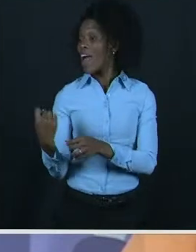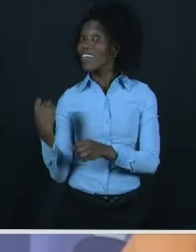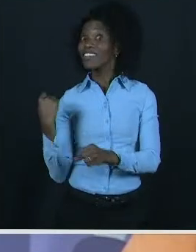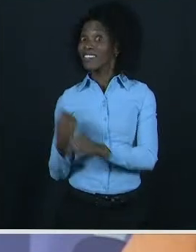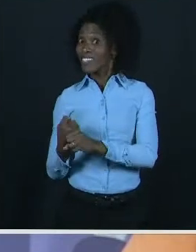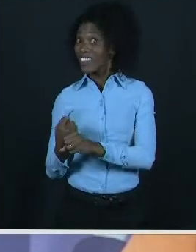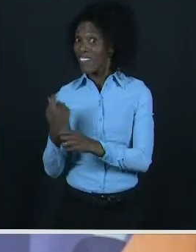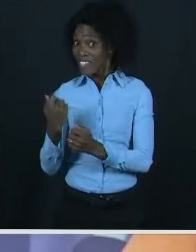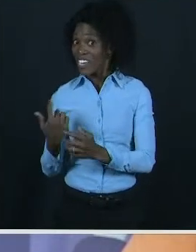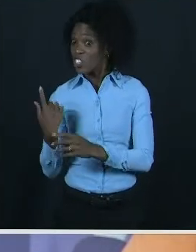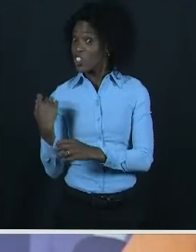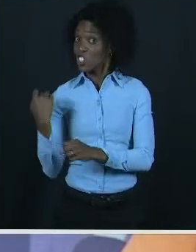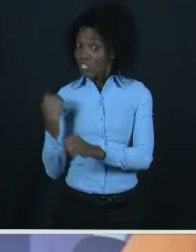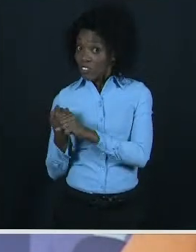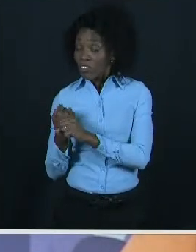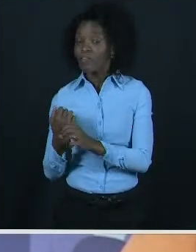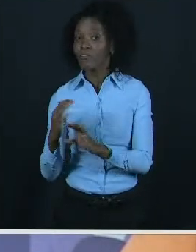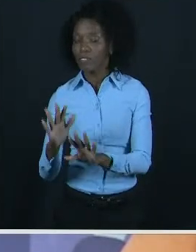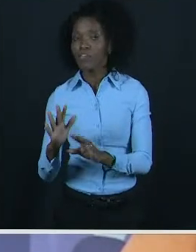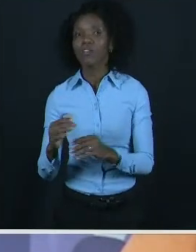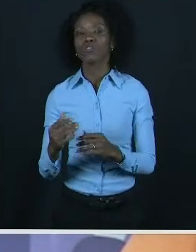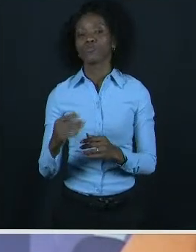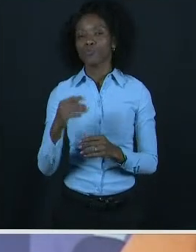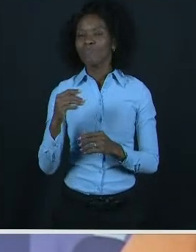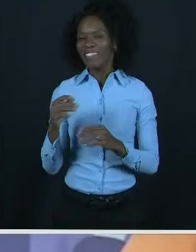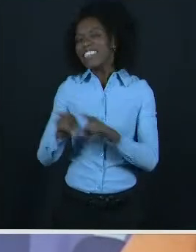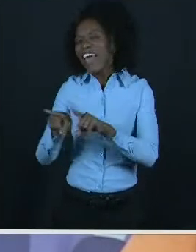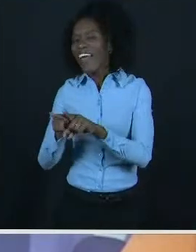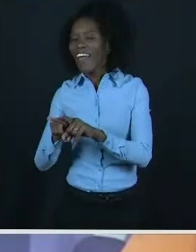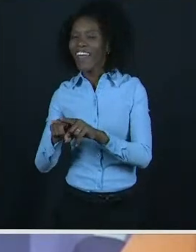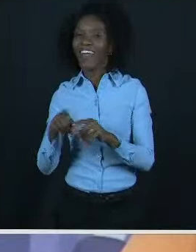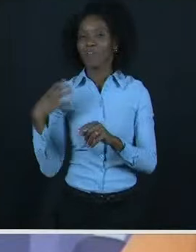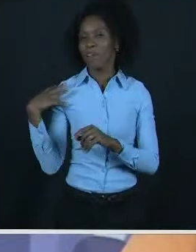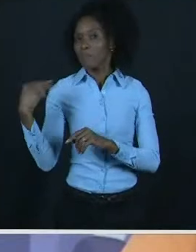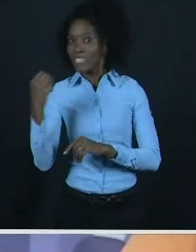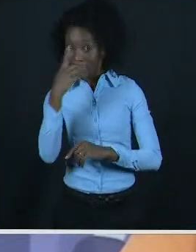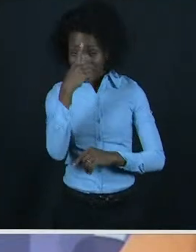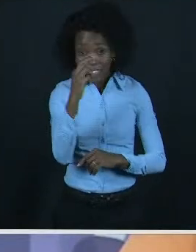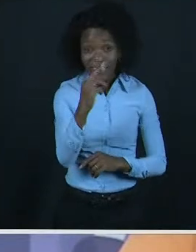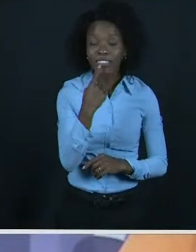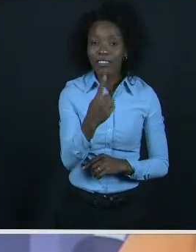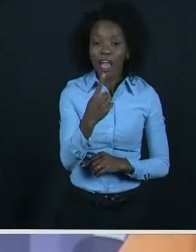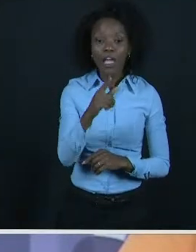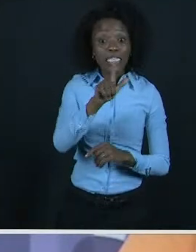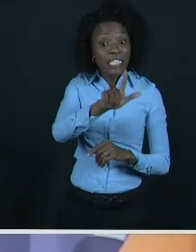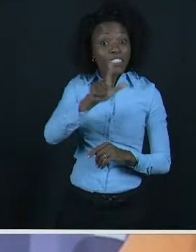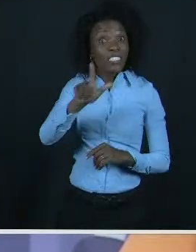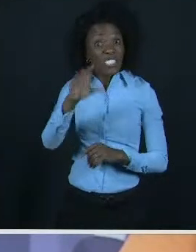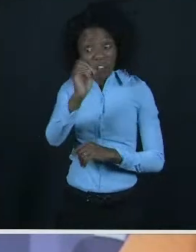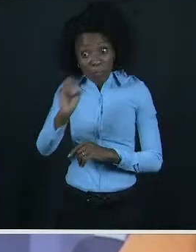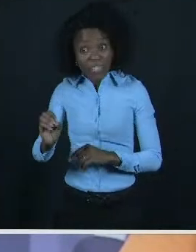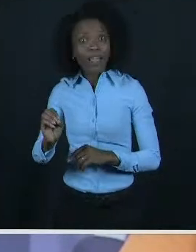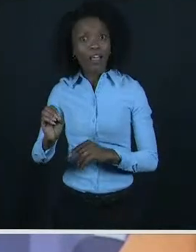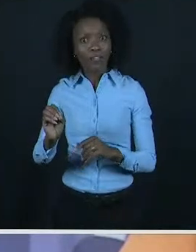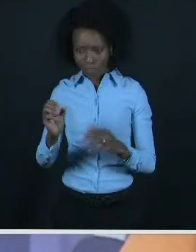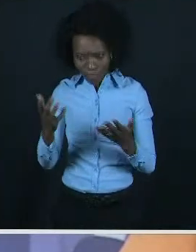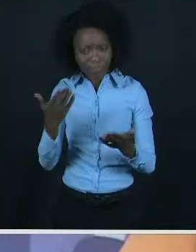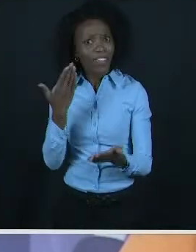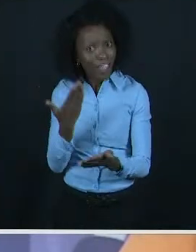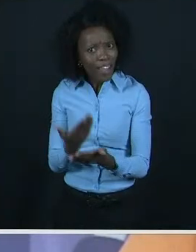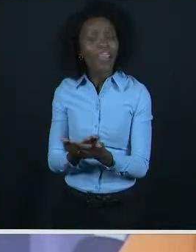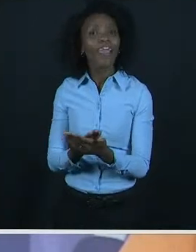of, as Minister Lamula was saying, of up to 77% was